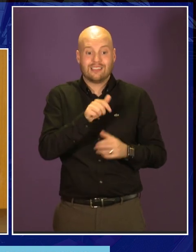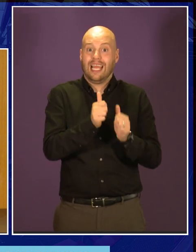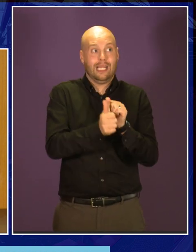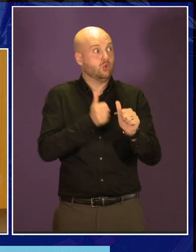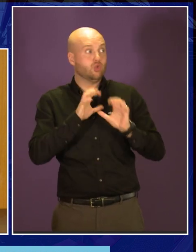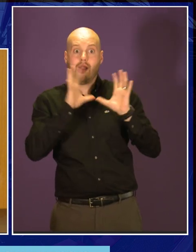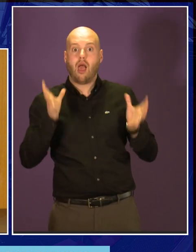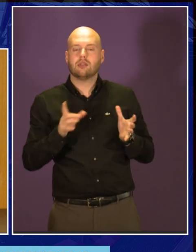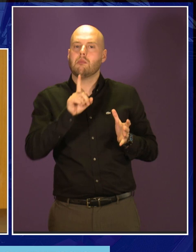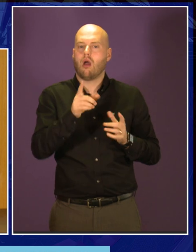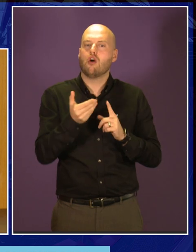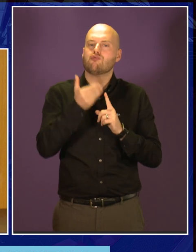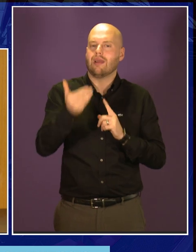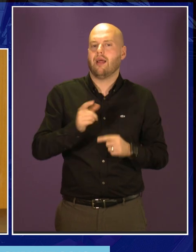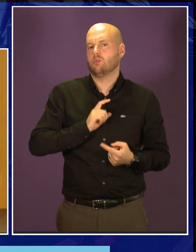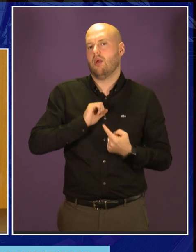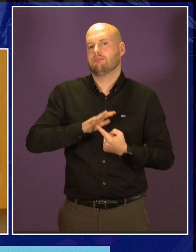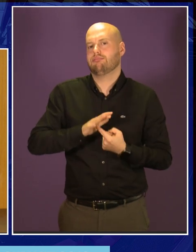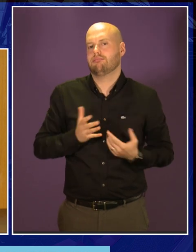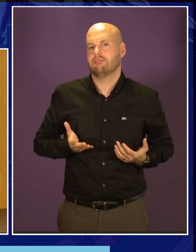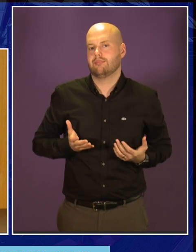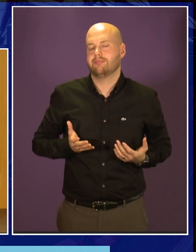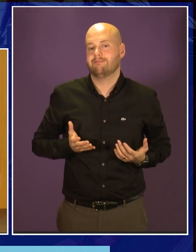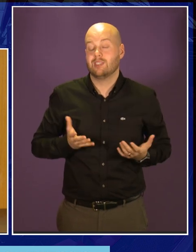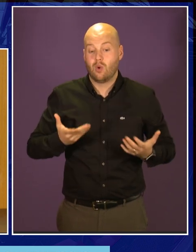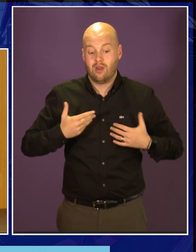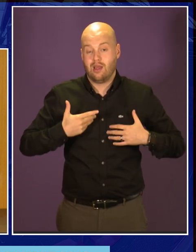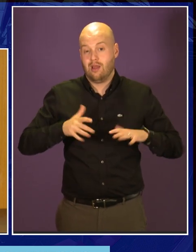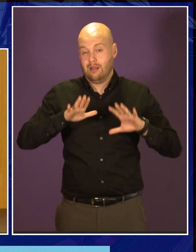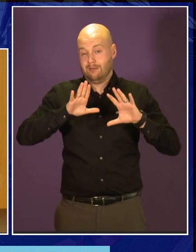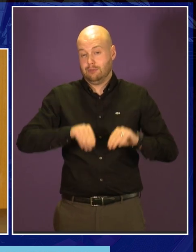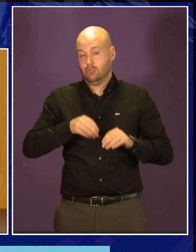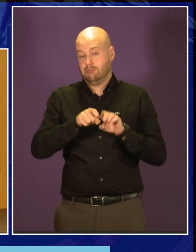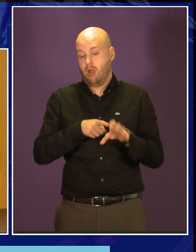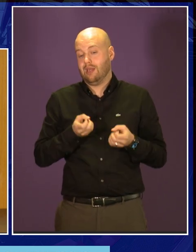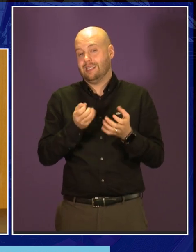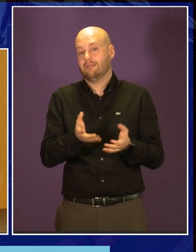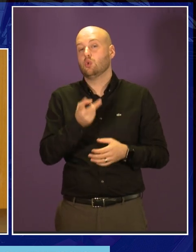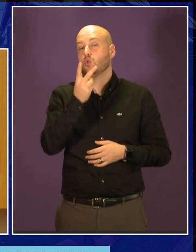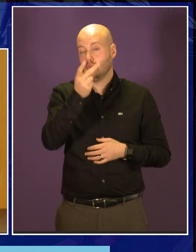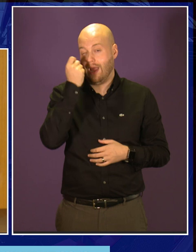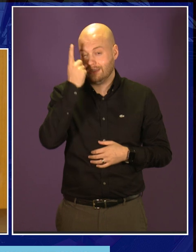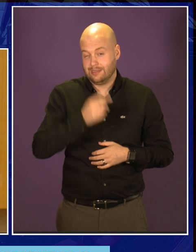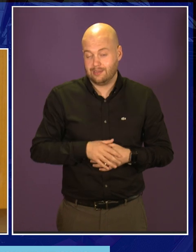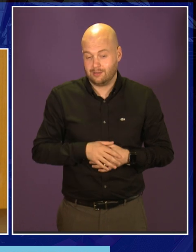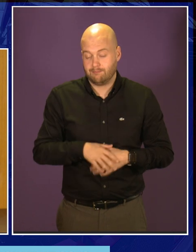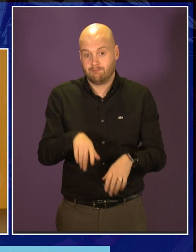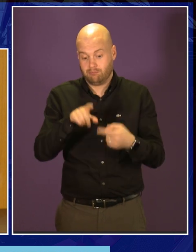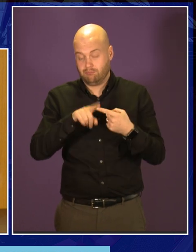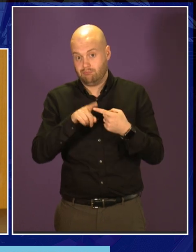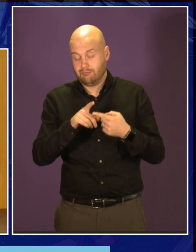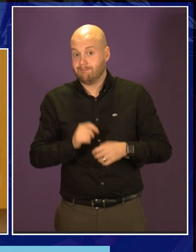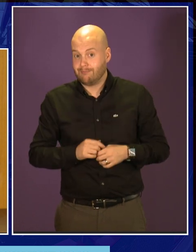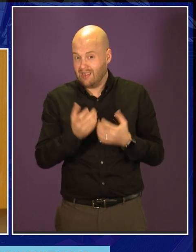institutionalized but also recognize the facet of this. I'll leave you then with two ideas. There is radical potential